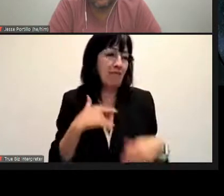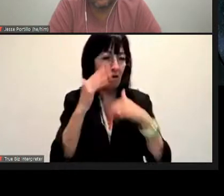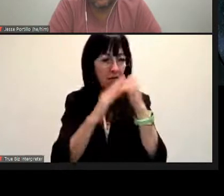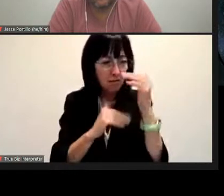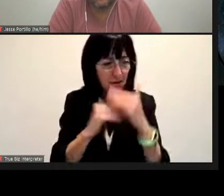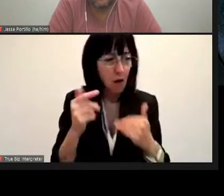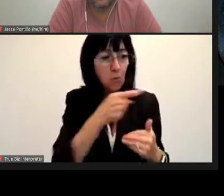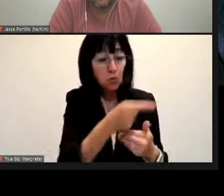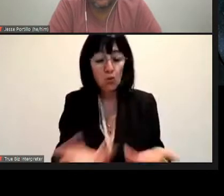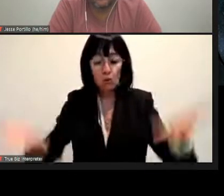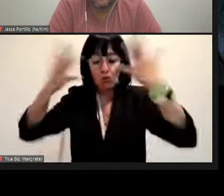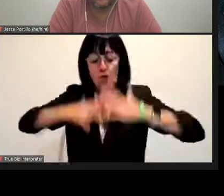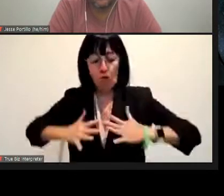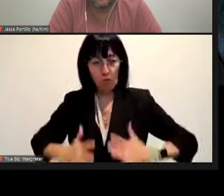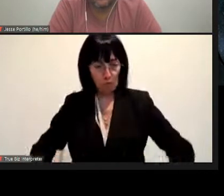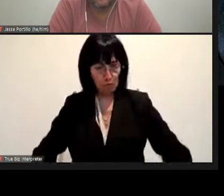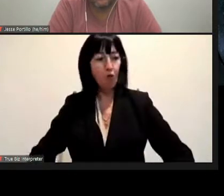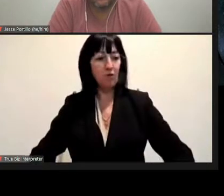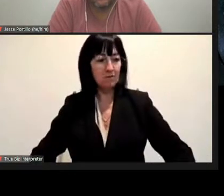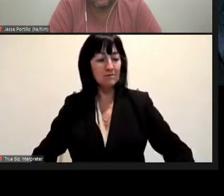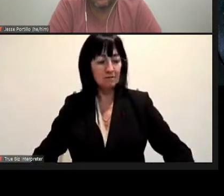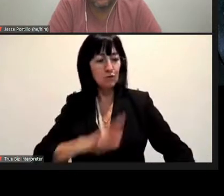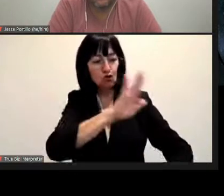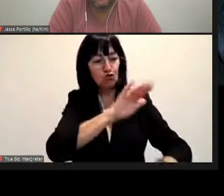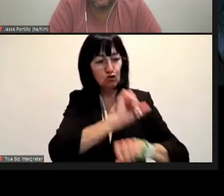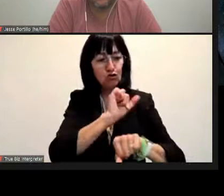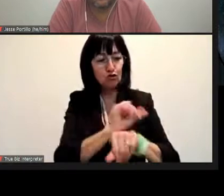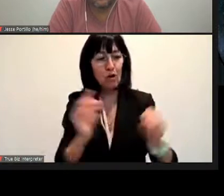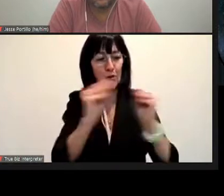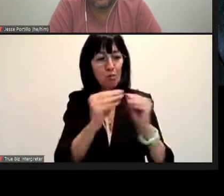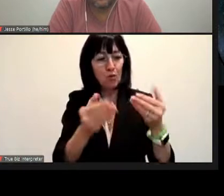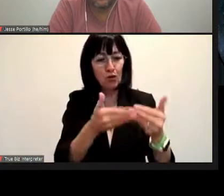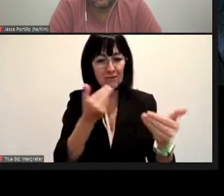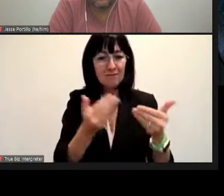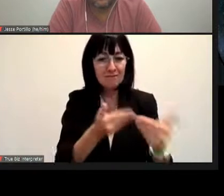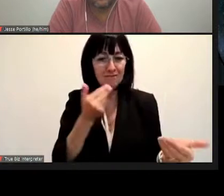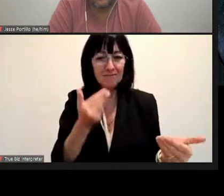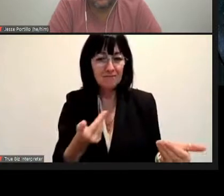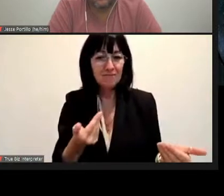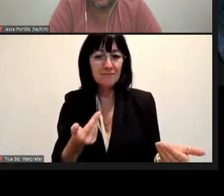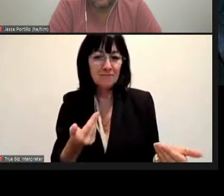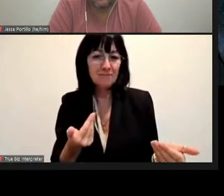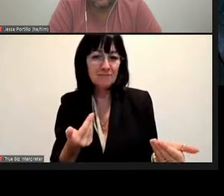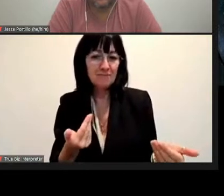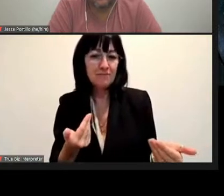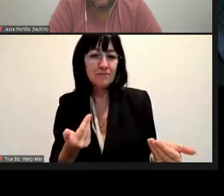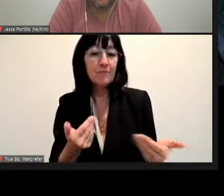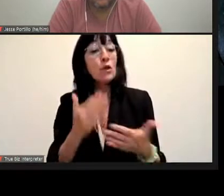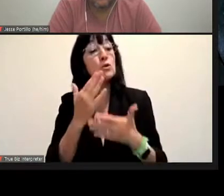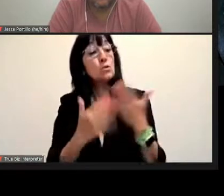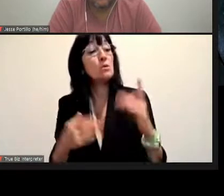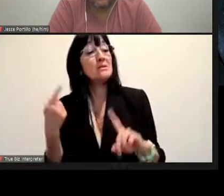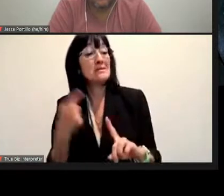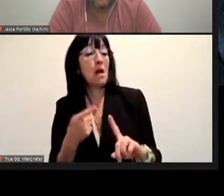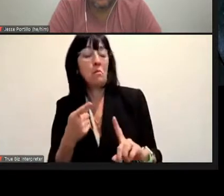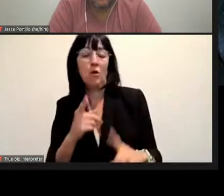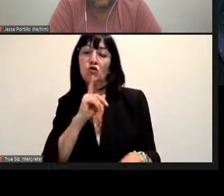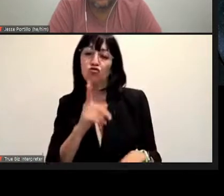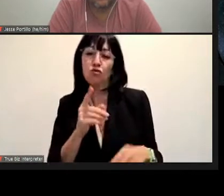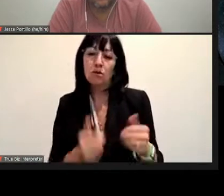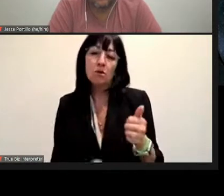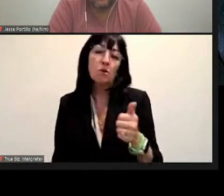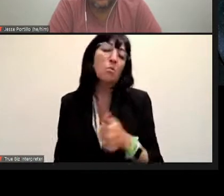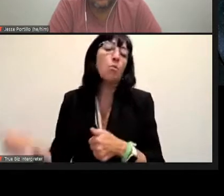have made your job easier. Like, I've got to put that shirt on. So at a certain point, it is more important that you